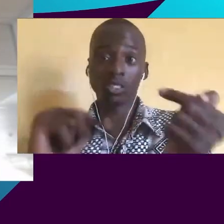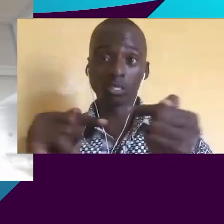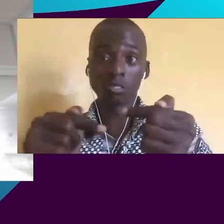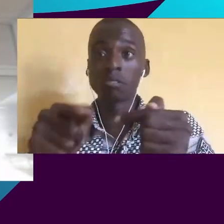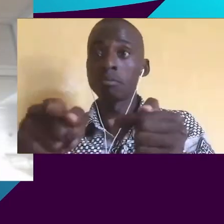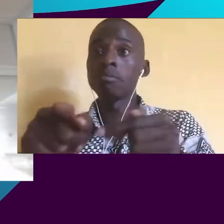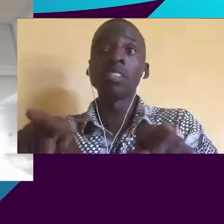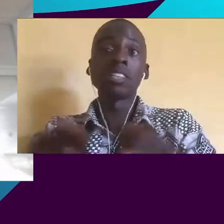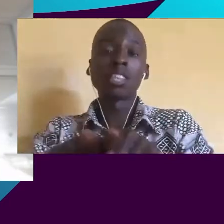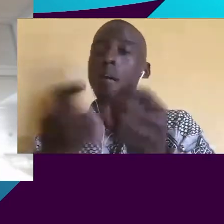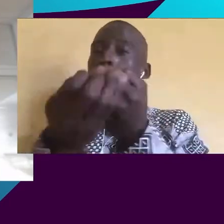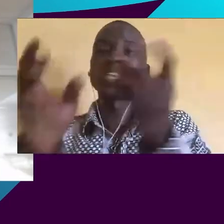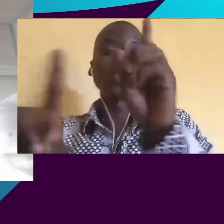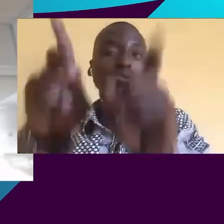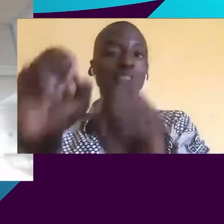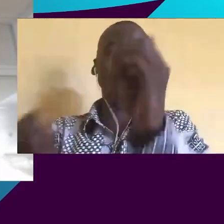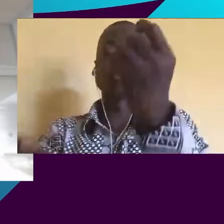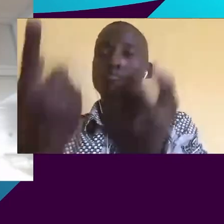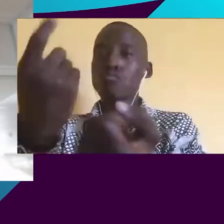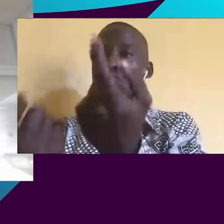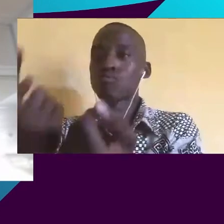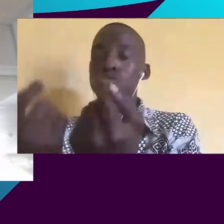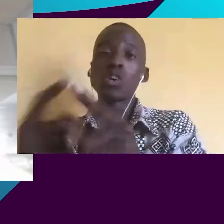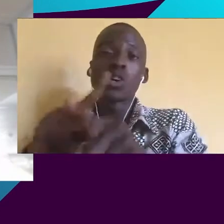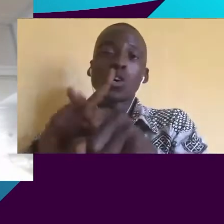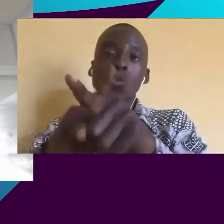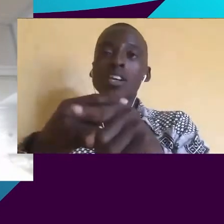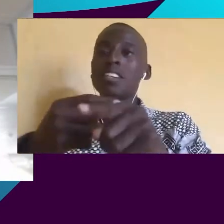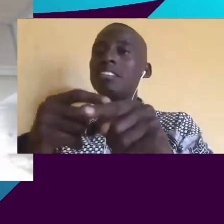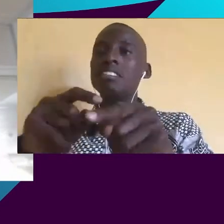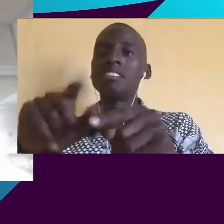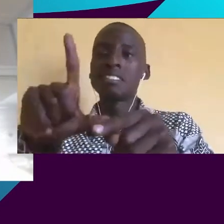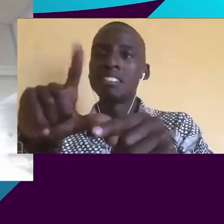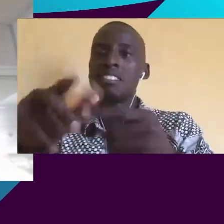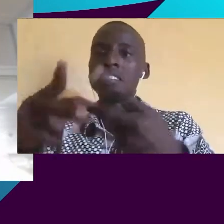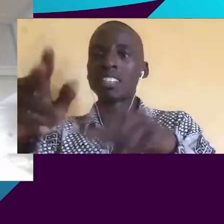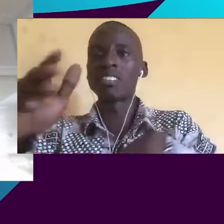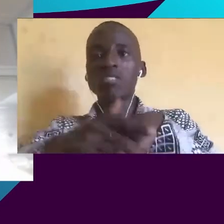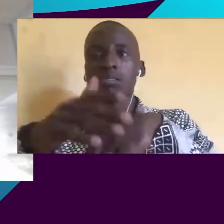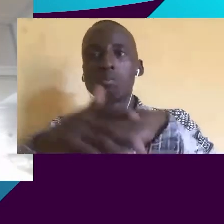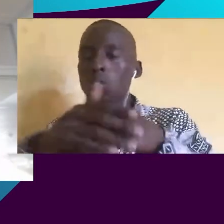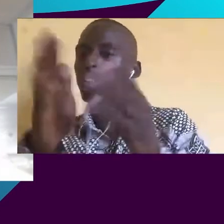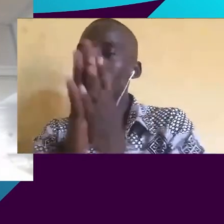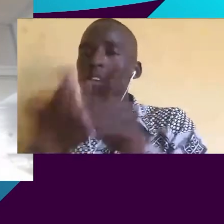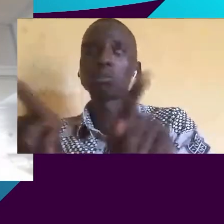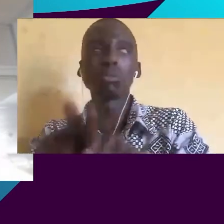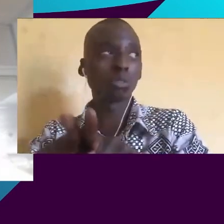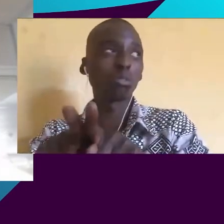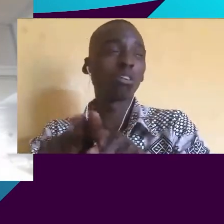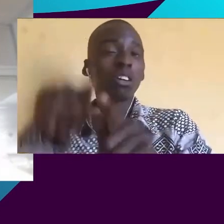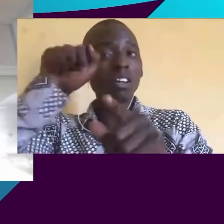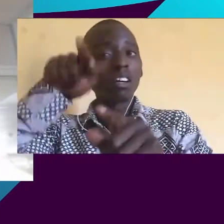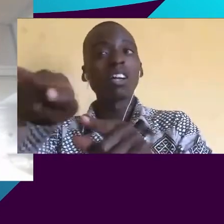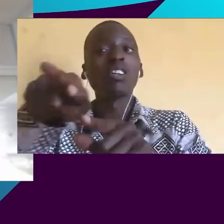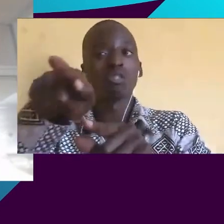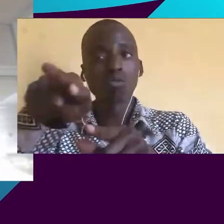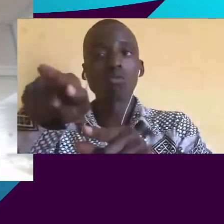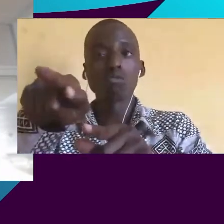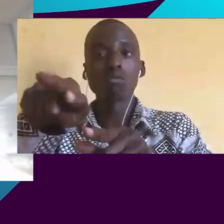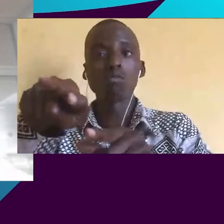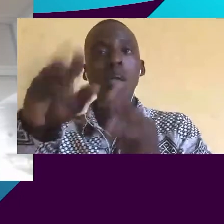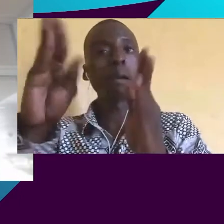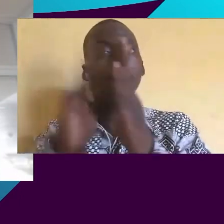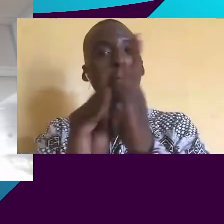here. Someone asked Lydia, when did you start playing football? And can you just mention the